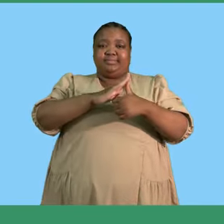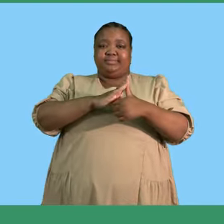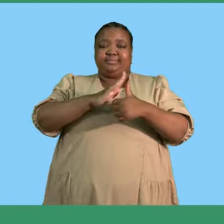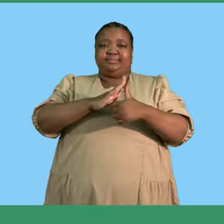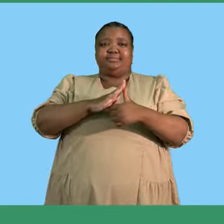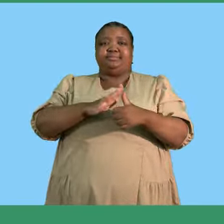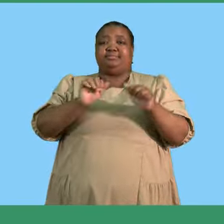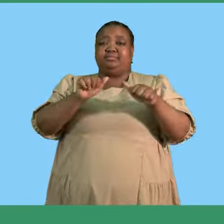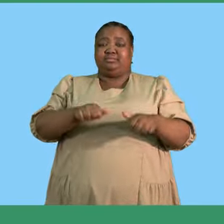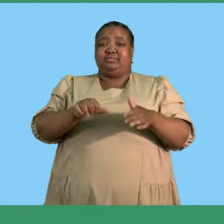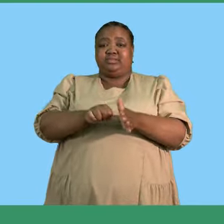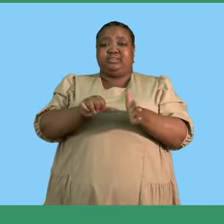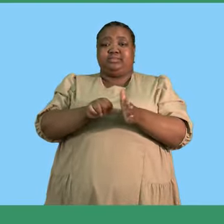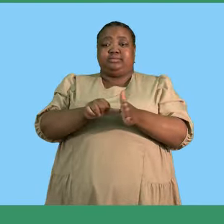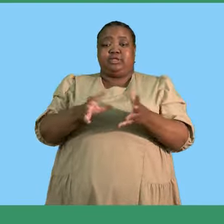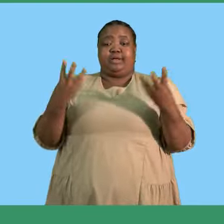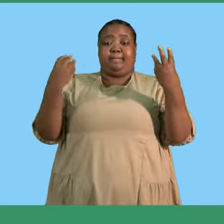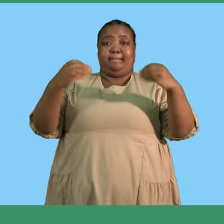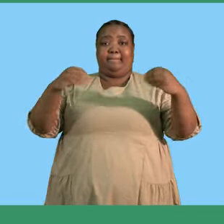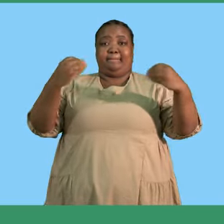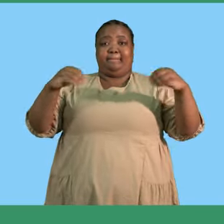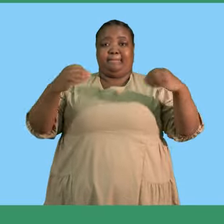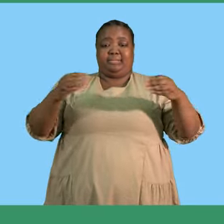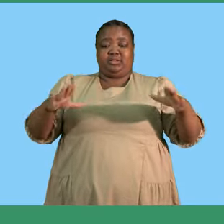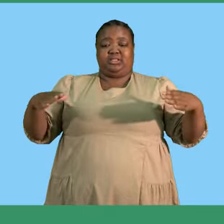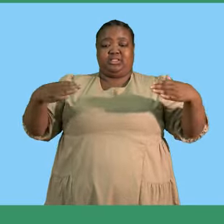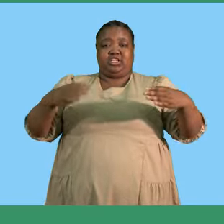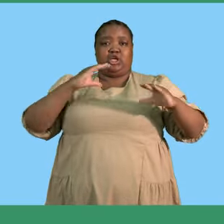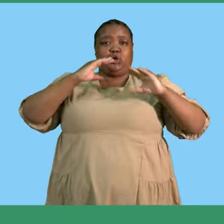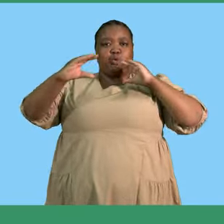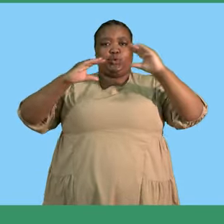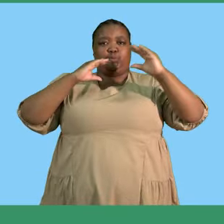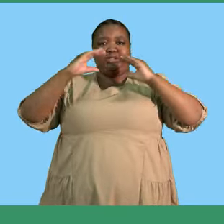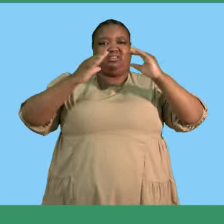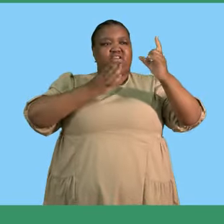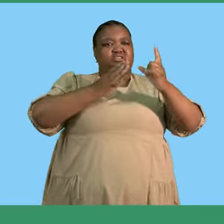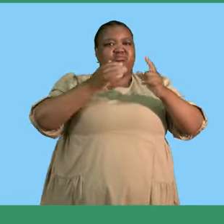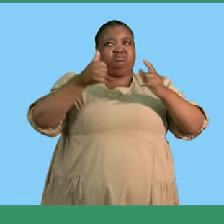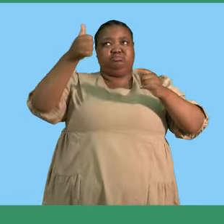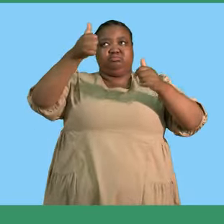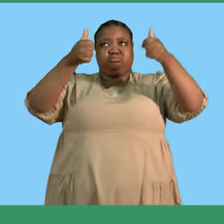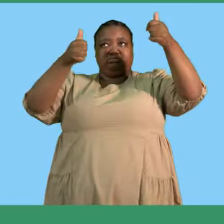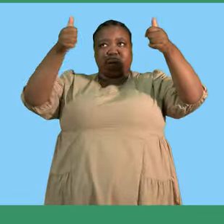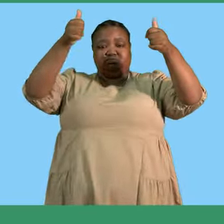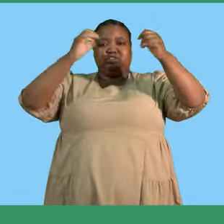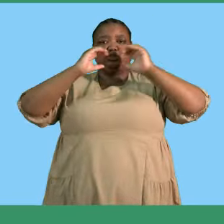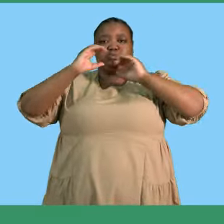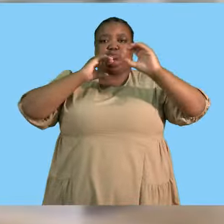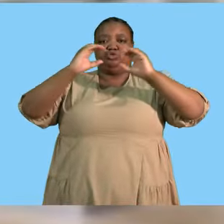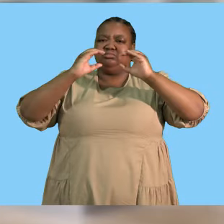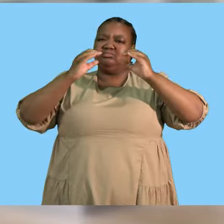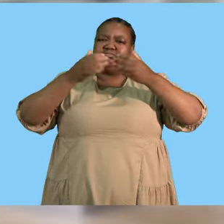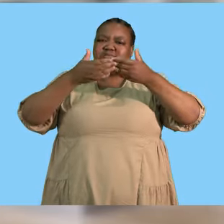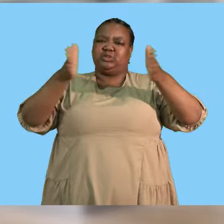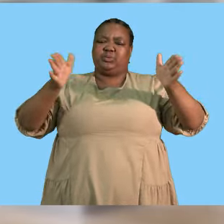look at the main one. It is very important for a business to have communication channels open. Now,